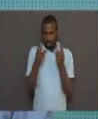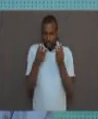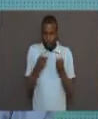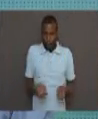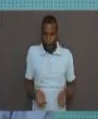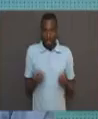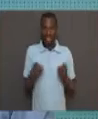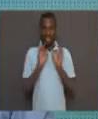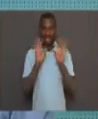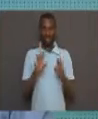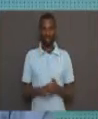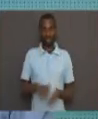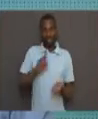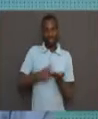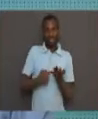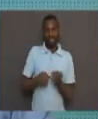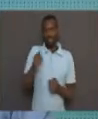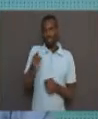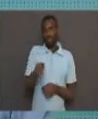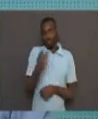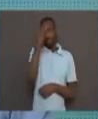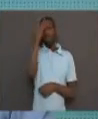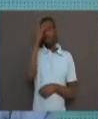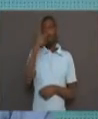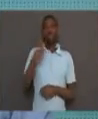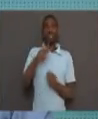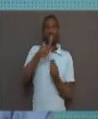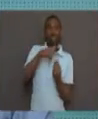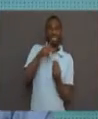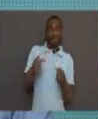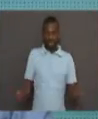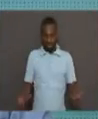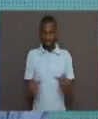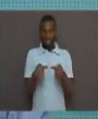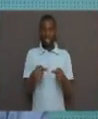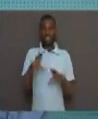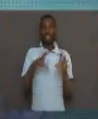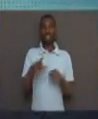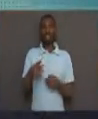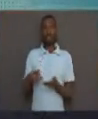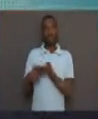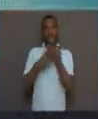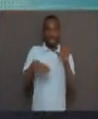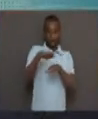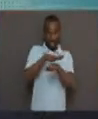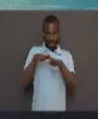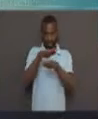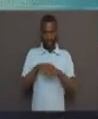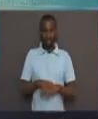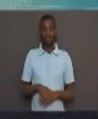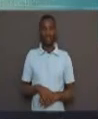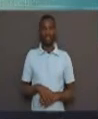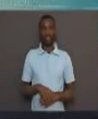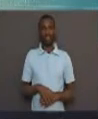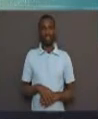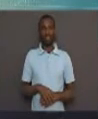so they rarely interact with particles in their path. They